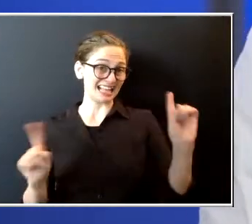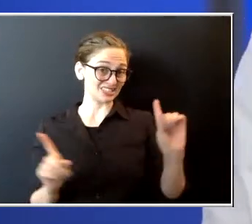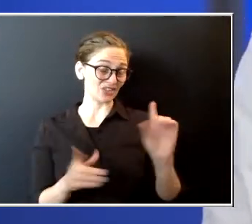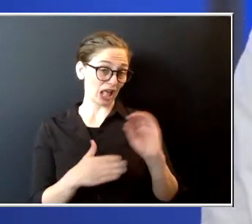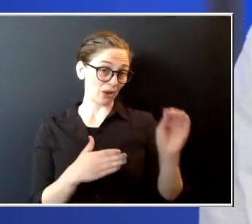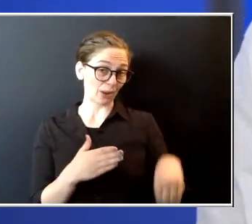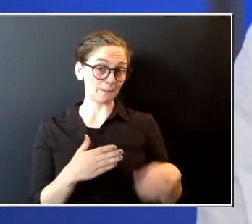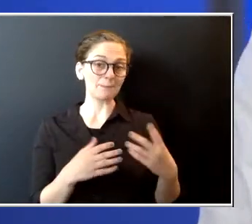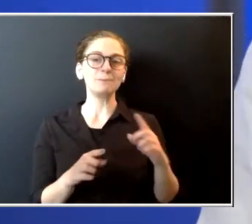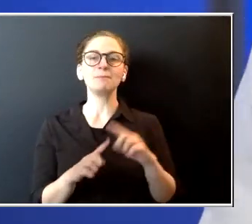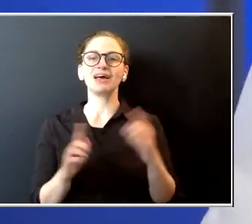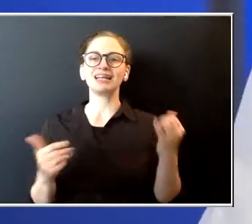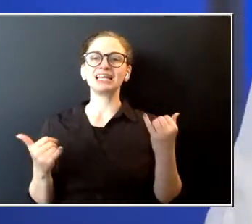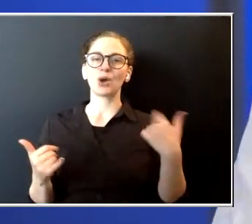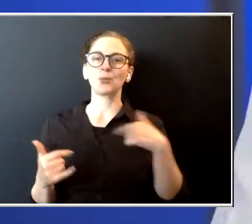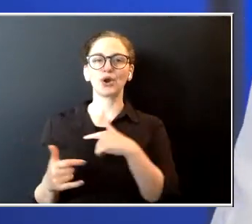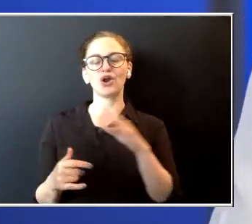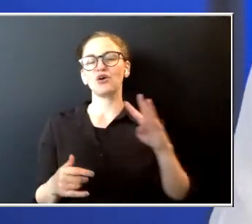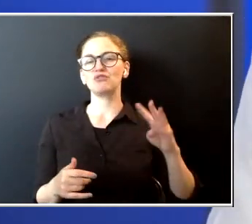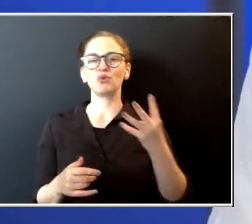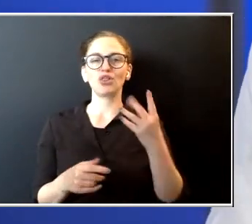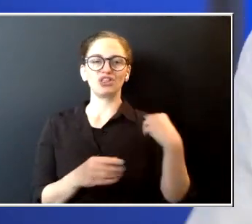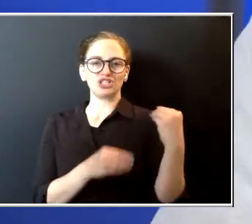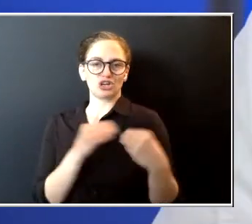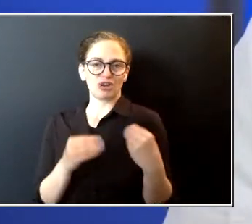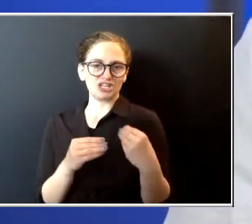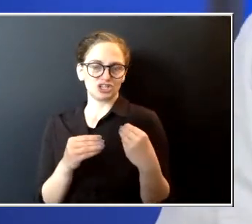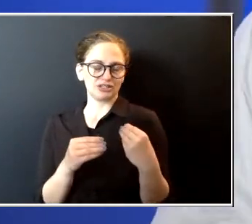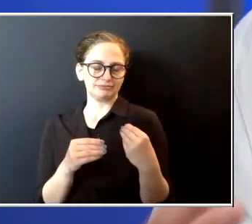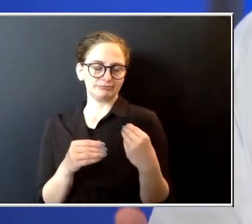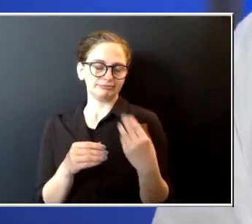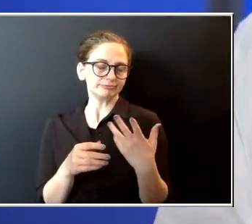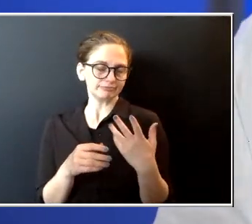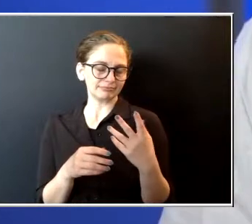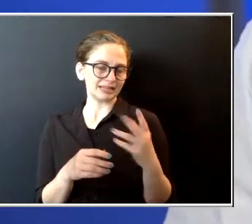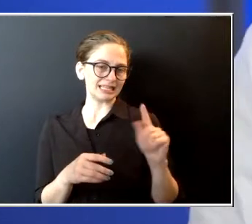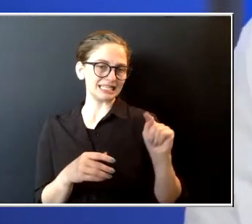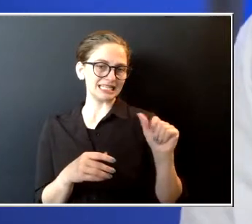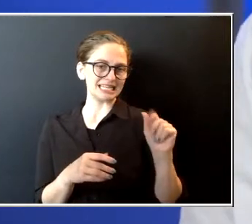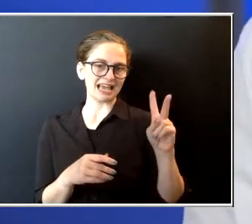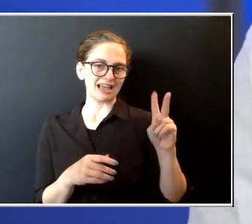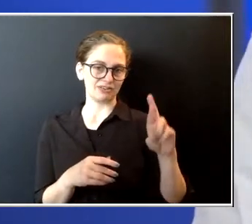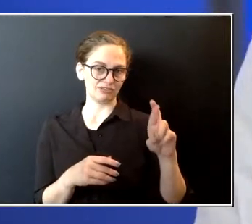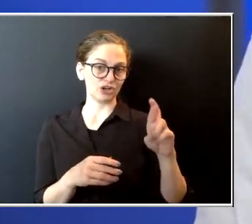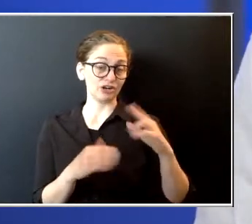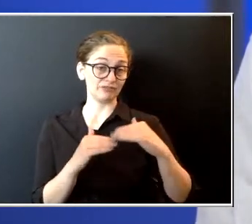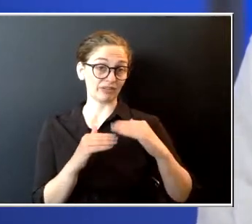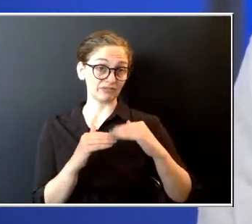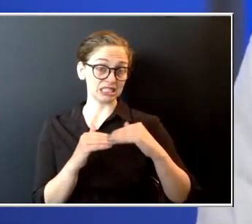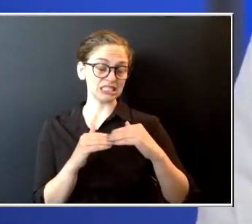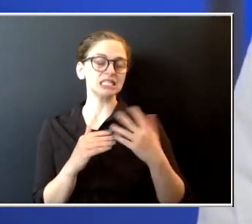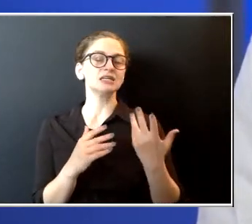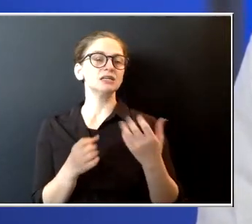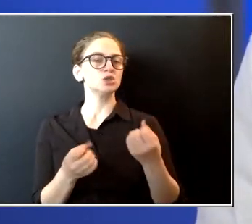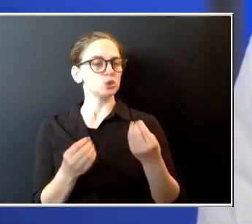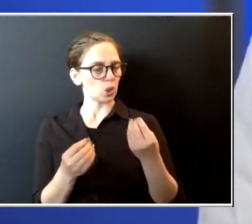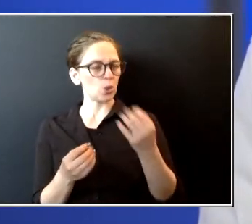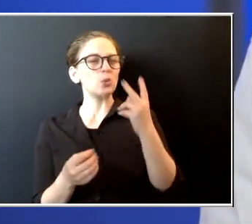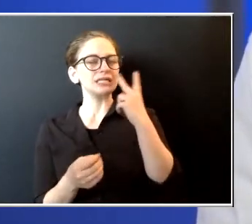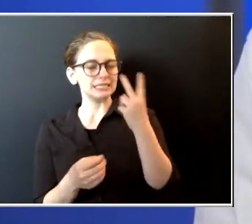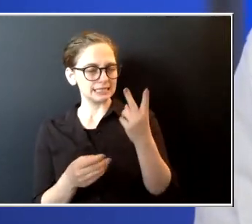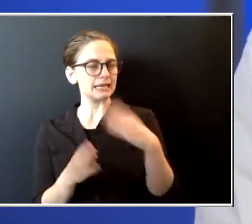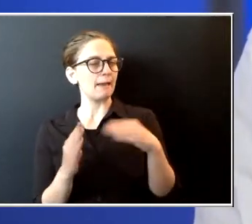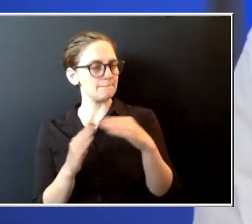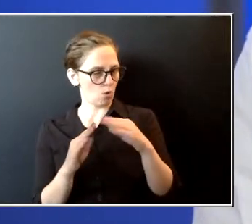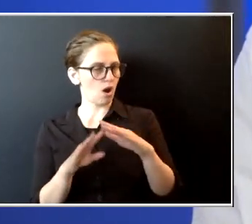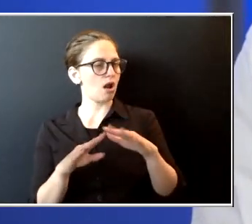4th generation of these TAVR valves. So it is now spreading out into the community a lot, but I would say you definitely want an